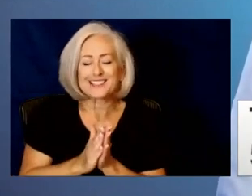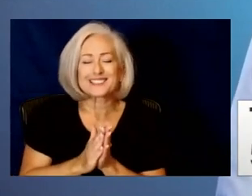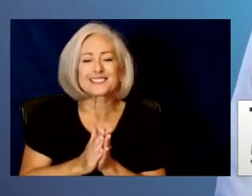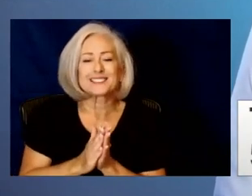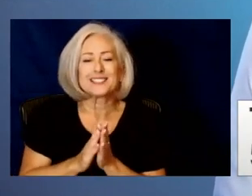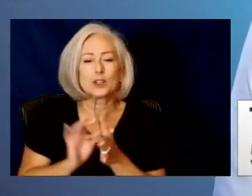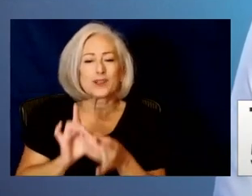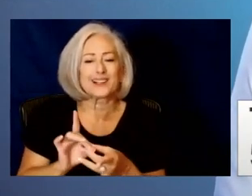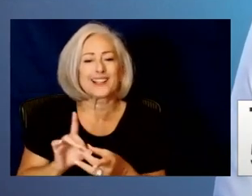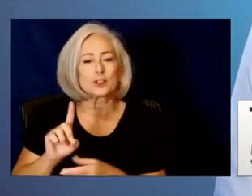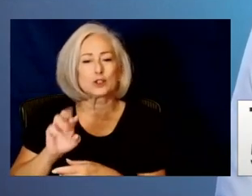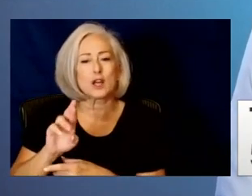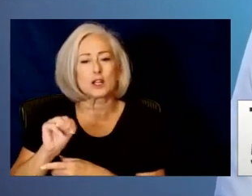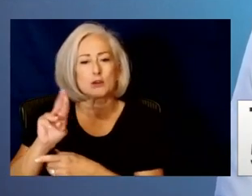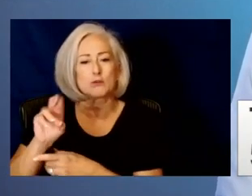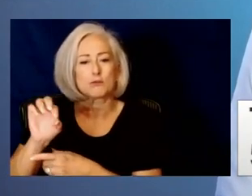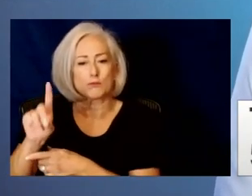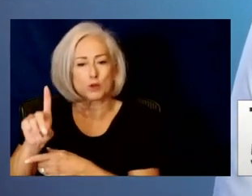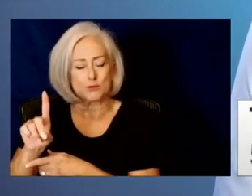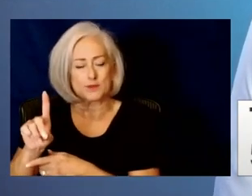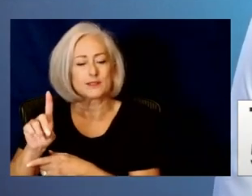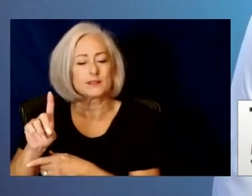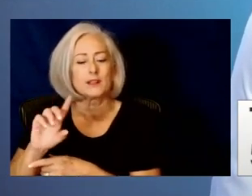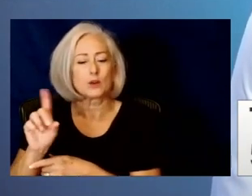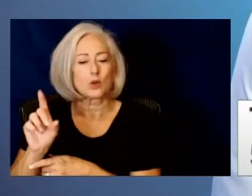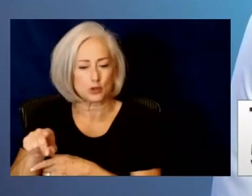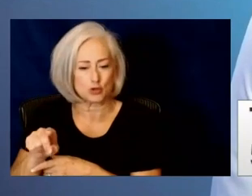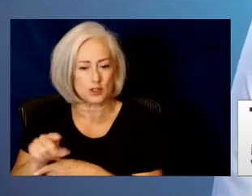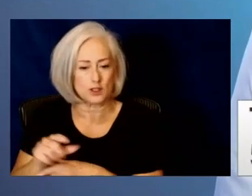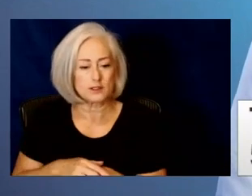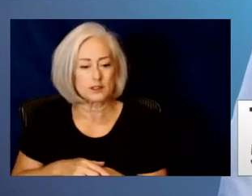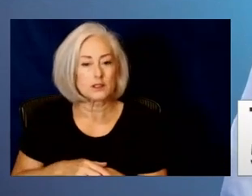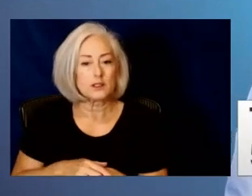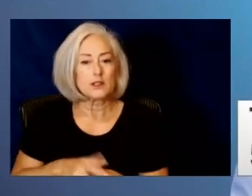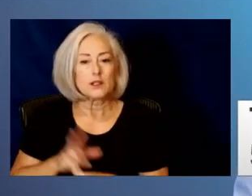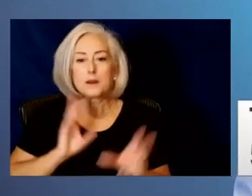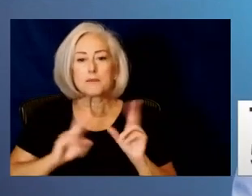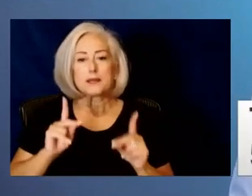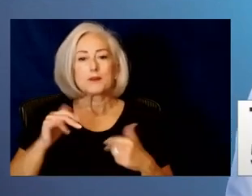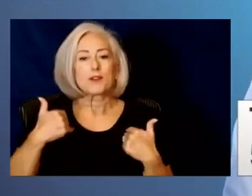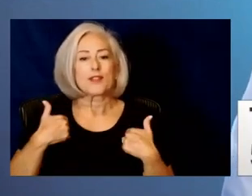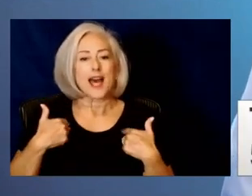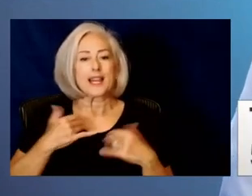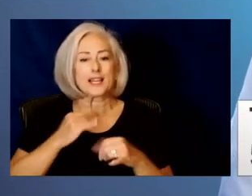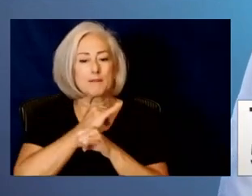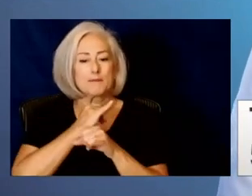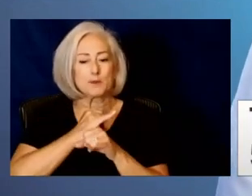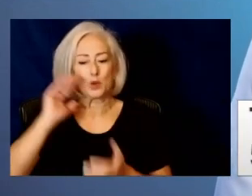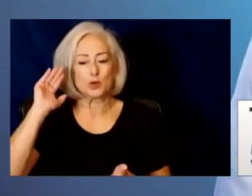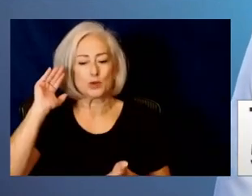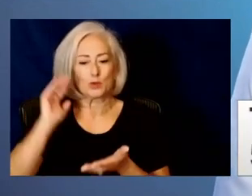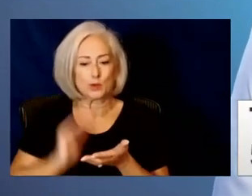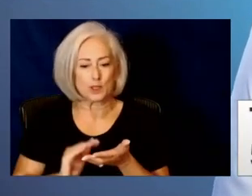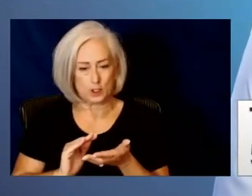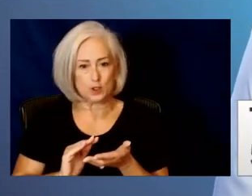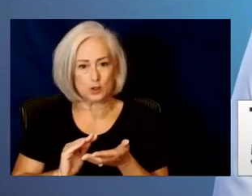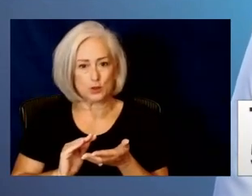these immunosuppressed patients, what is the status, Dr. Hawkeye, about the monoclonal